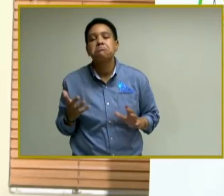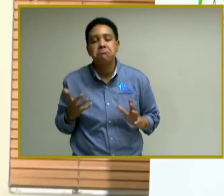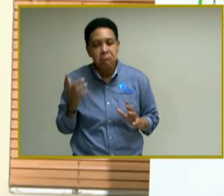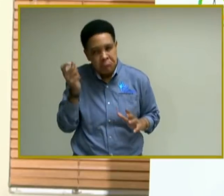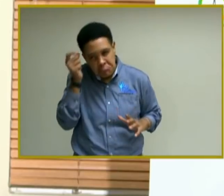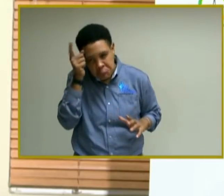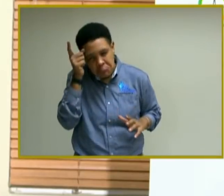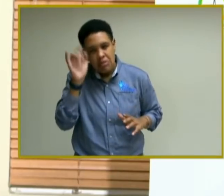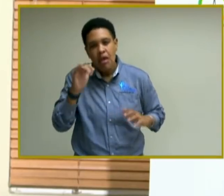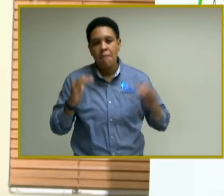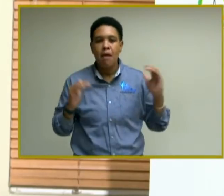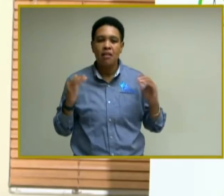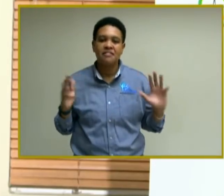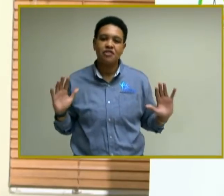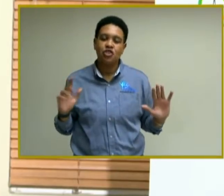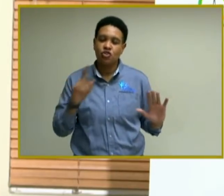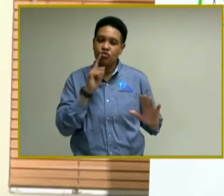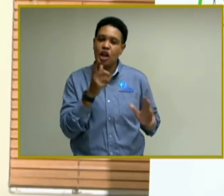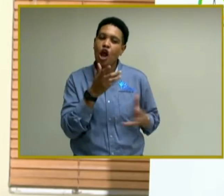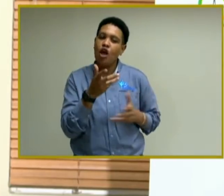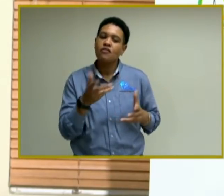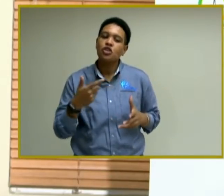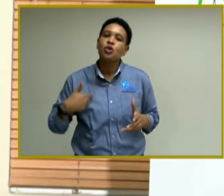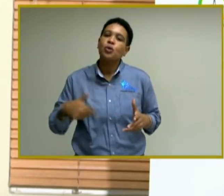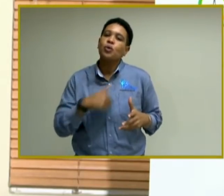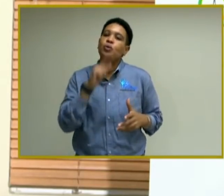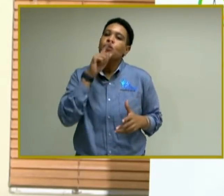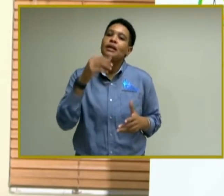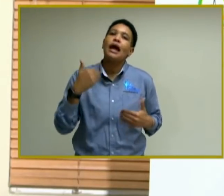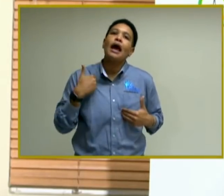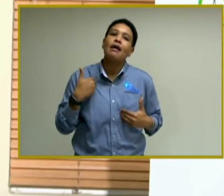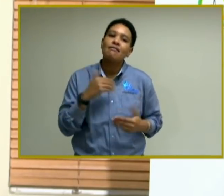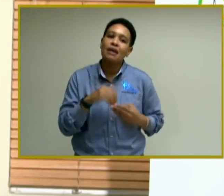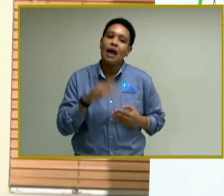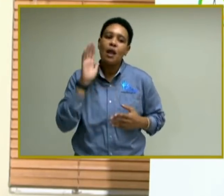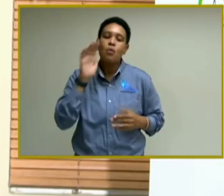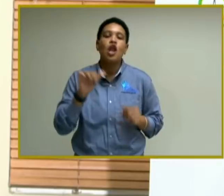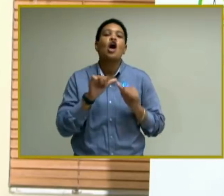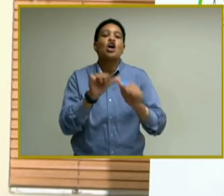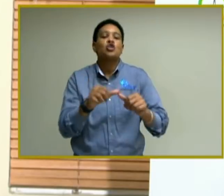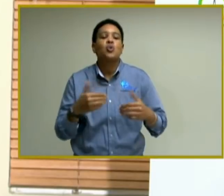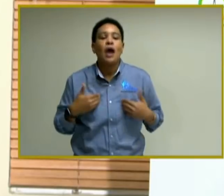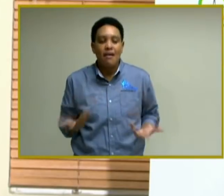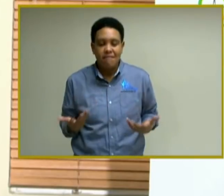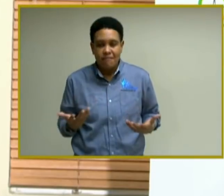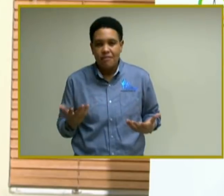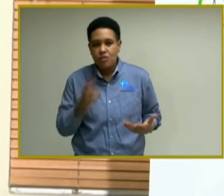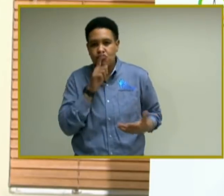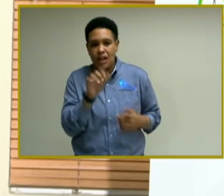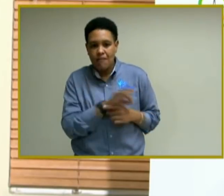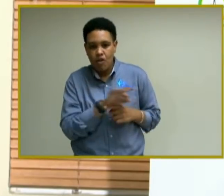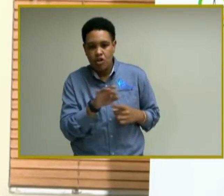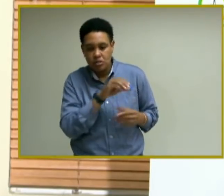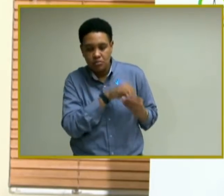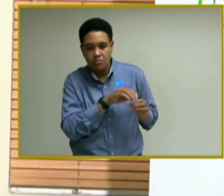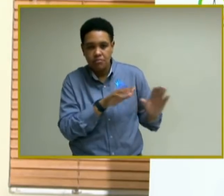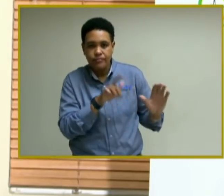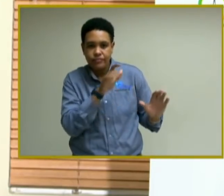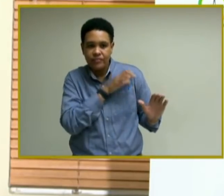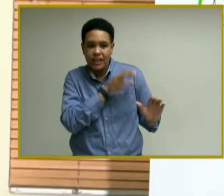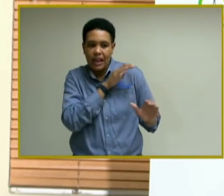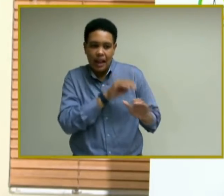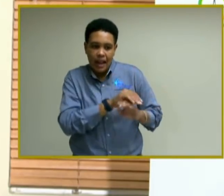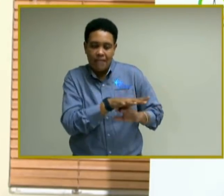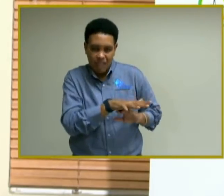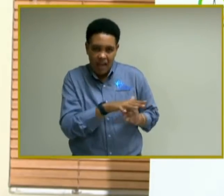that balance. And it's a conversation that we are having and will continue to have. And so it's a function of the clinical